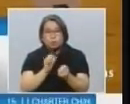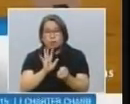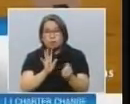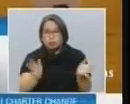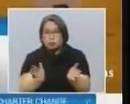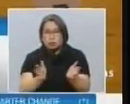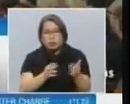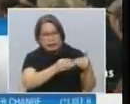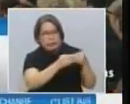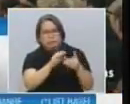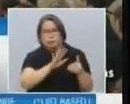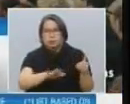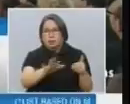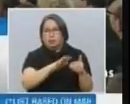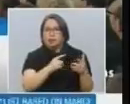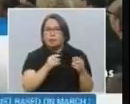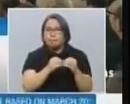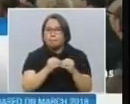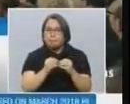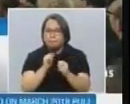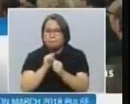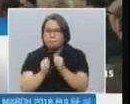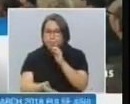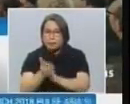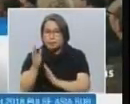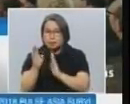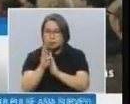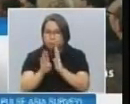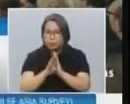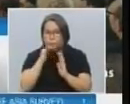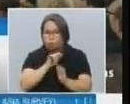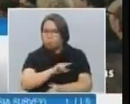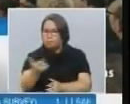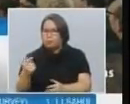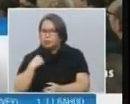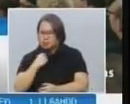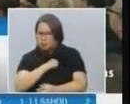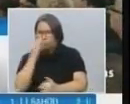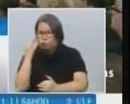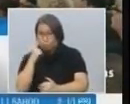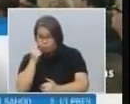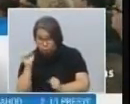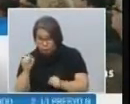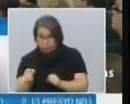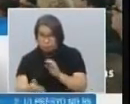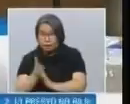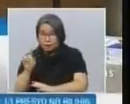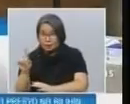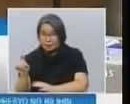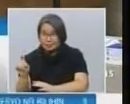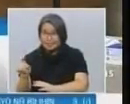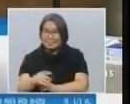to shepherd the bill. I hope the Senate will follow suit. Maybe tomorrow,